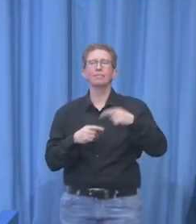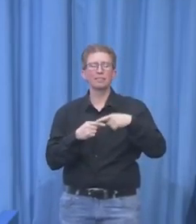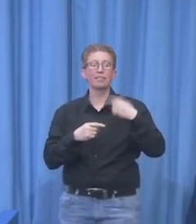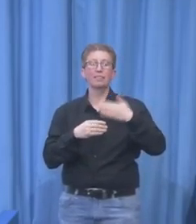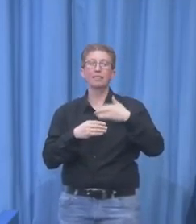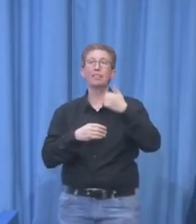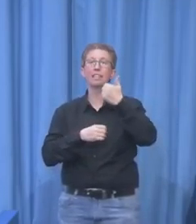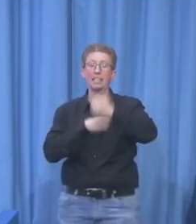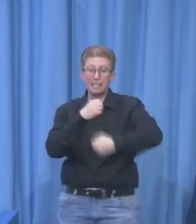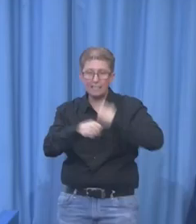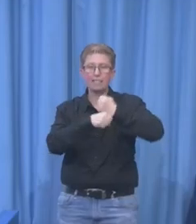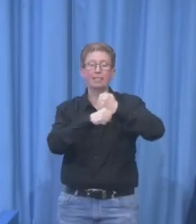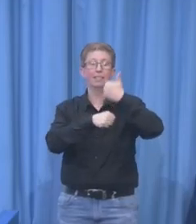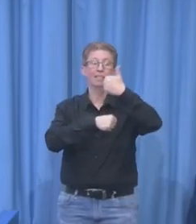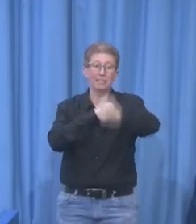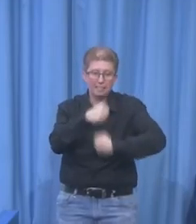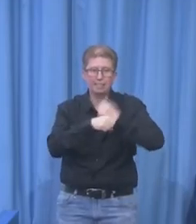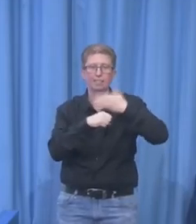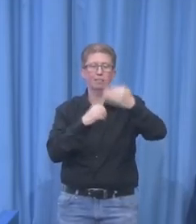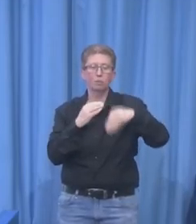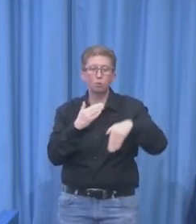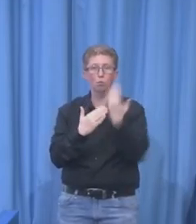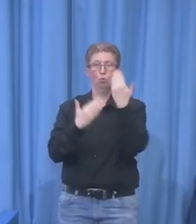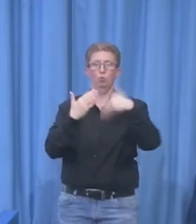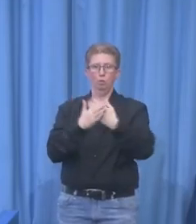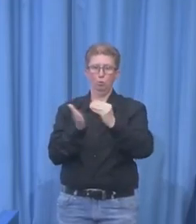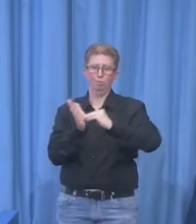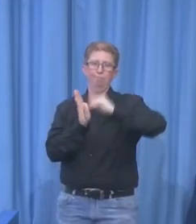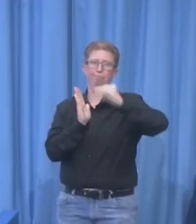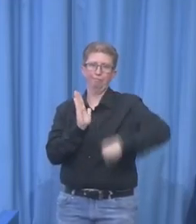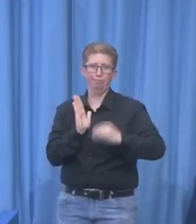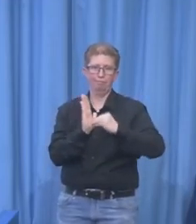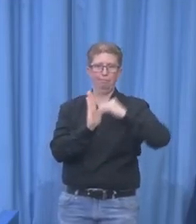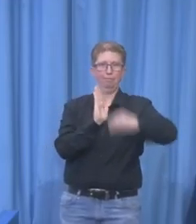keep going with it. In relation to the interns themselves,